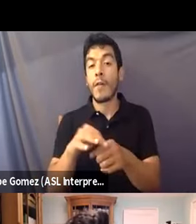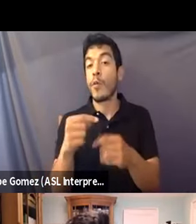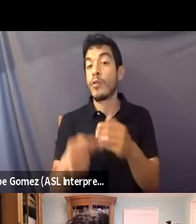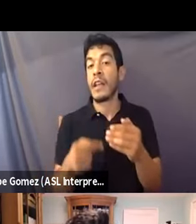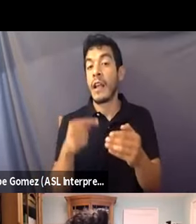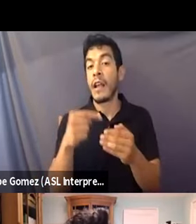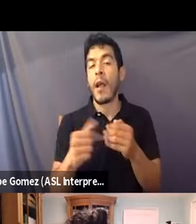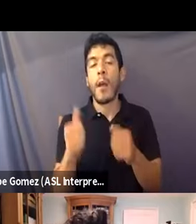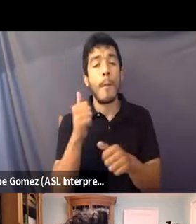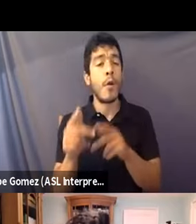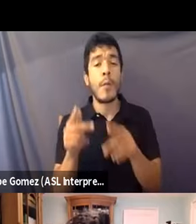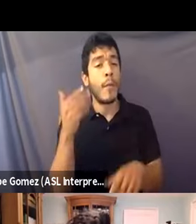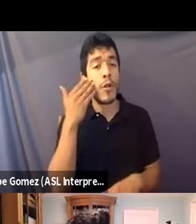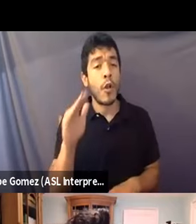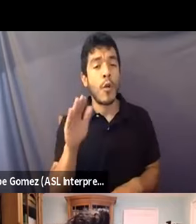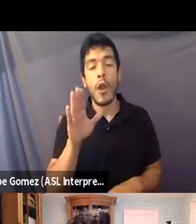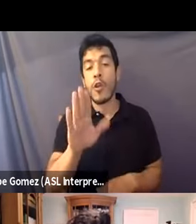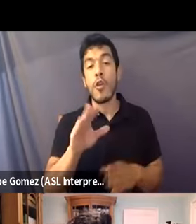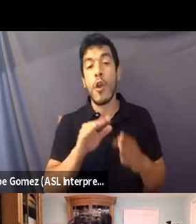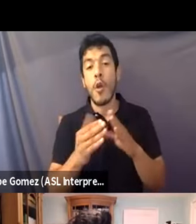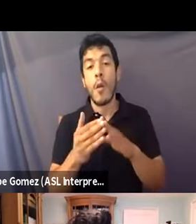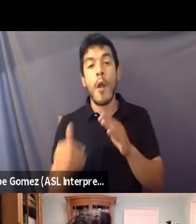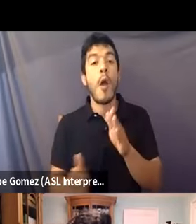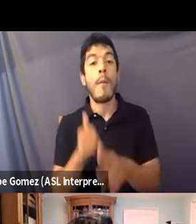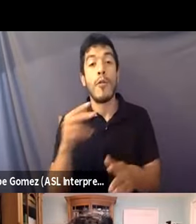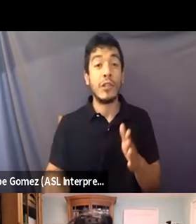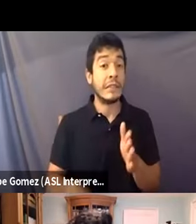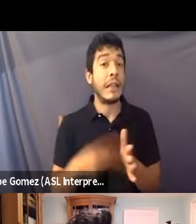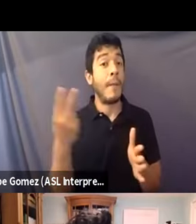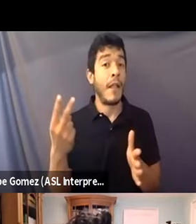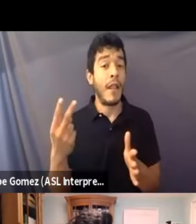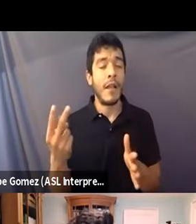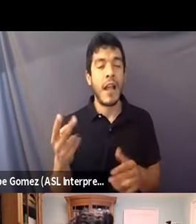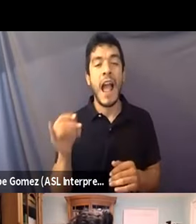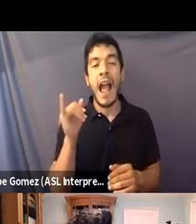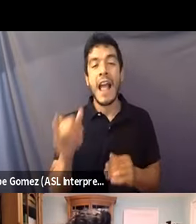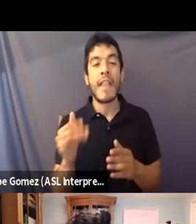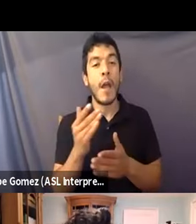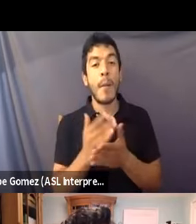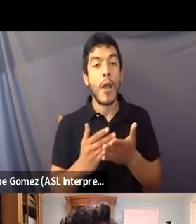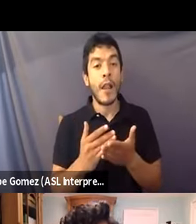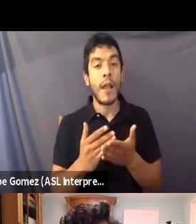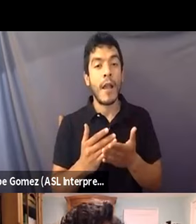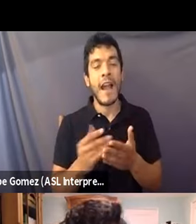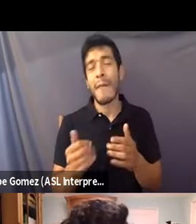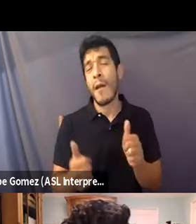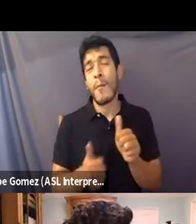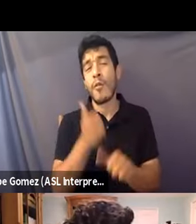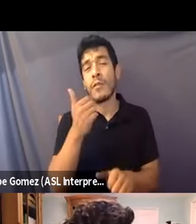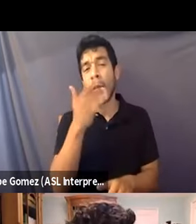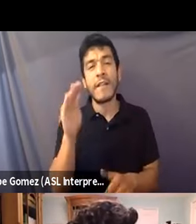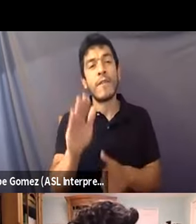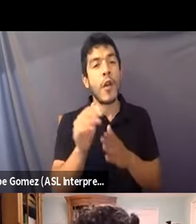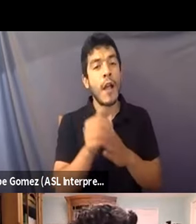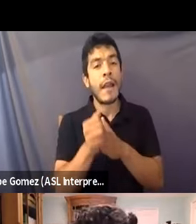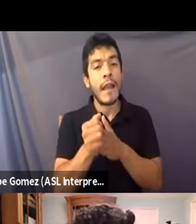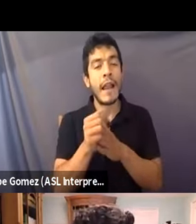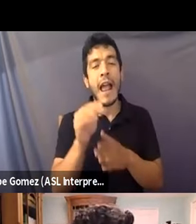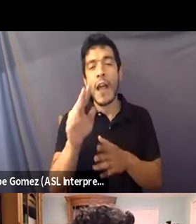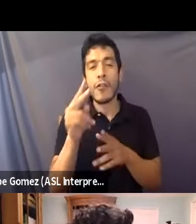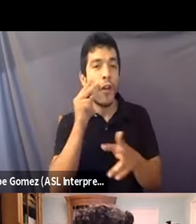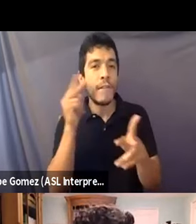that the turnout in your community almost doubled. And so, and that was partly, I mean, primarily because of the leadership and the vision and the work